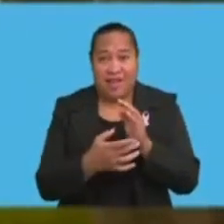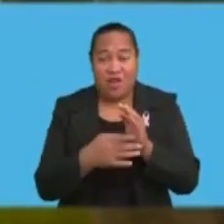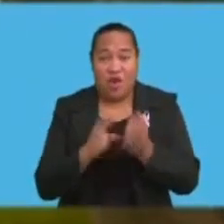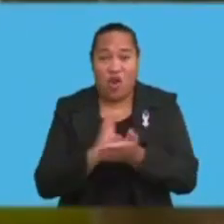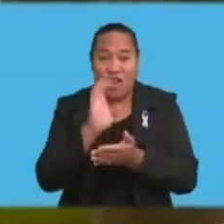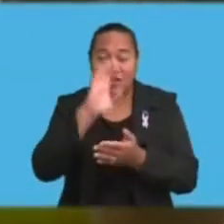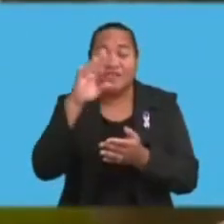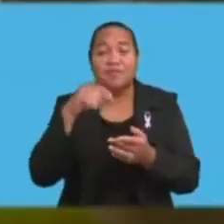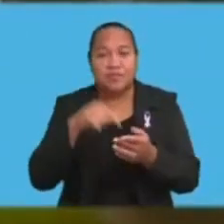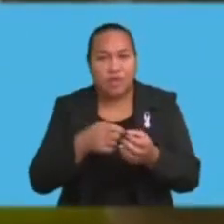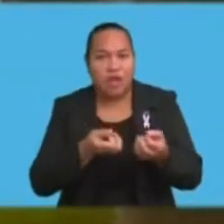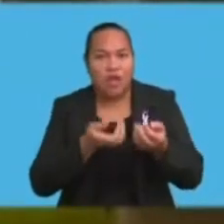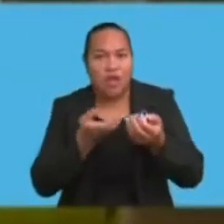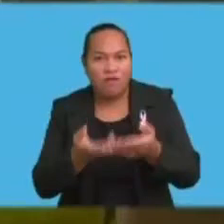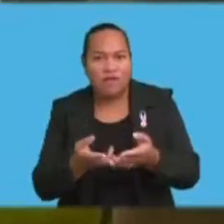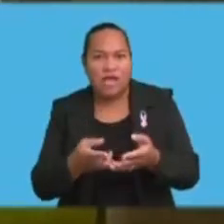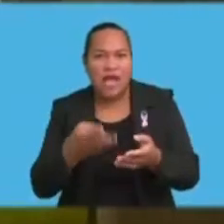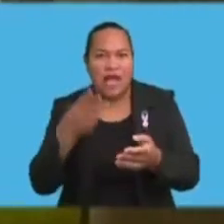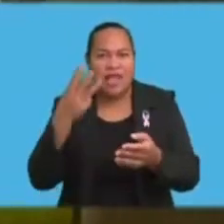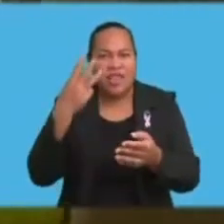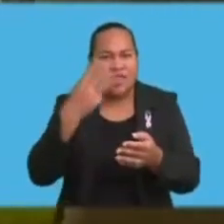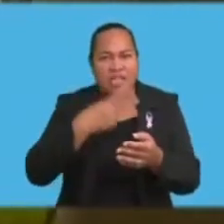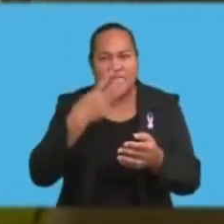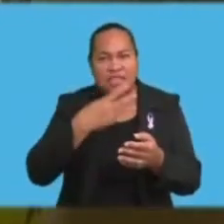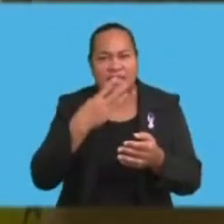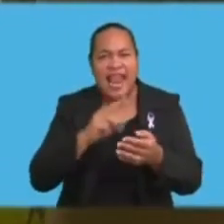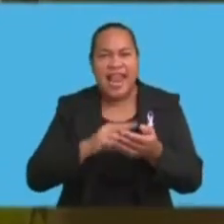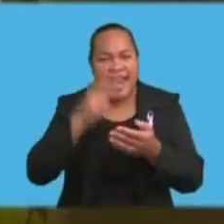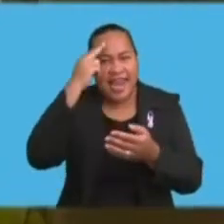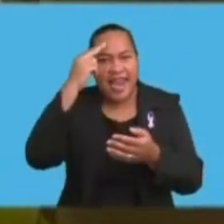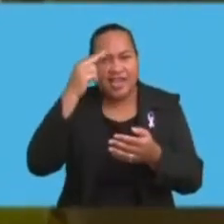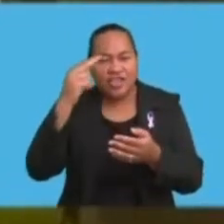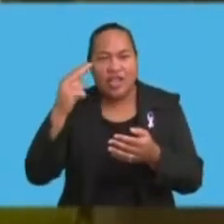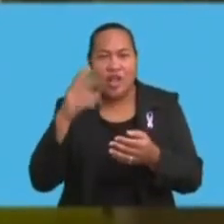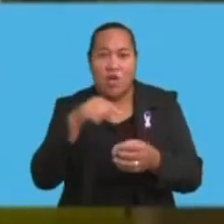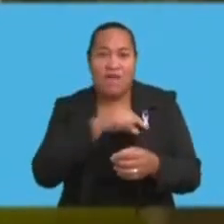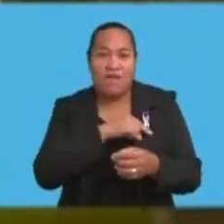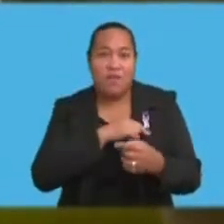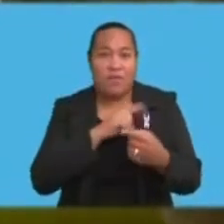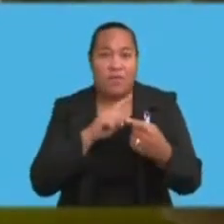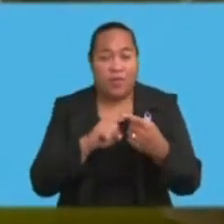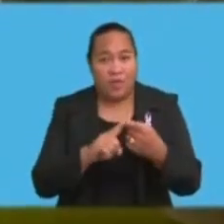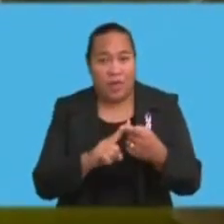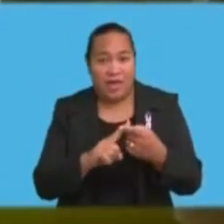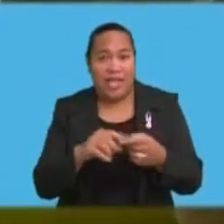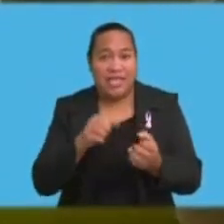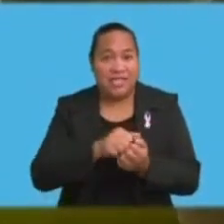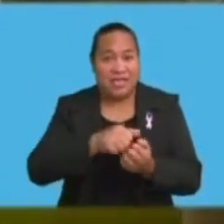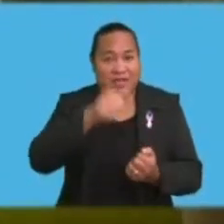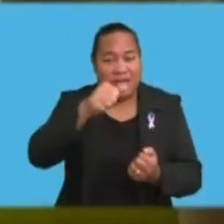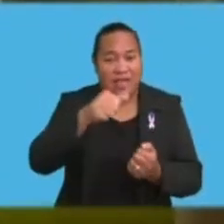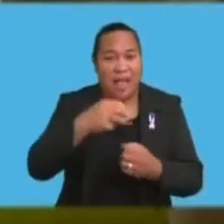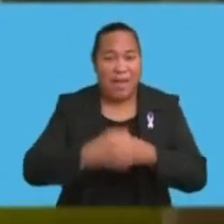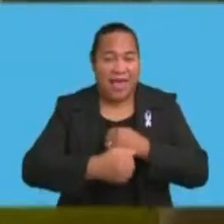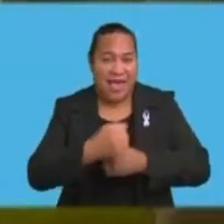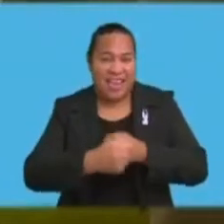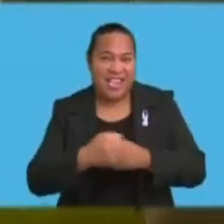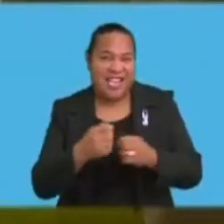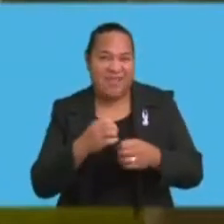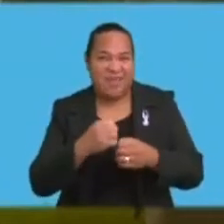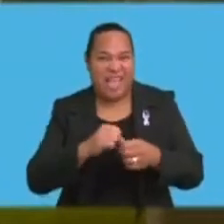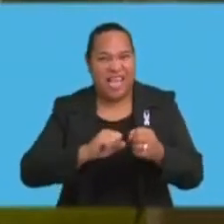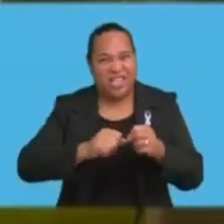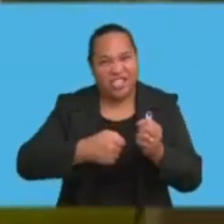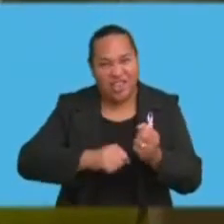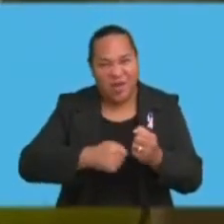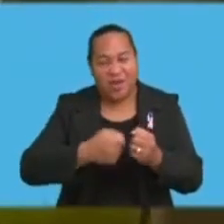offers the following 13 national qualifications. 1, the National Certificate in Automotive Mechanical Engineering, Level 2.